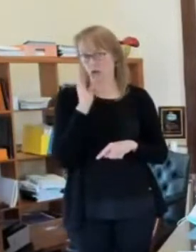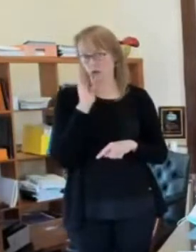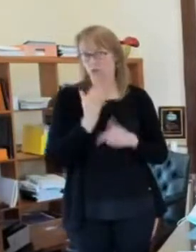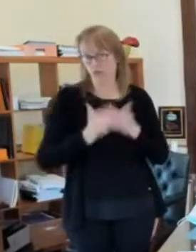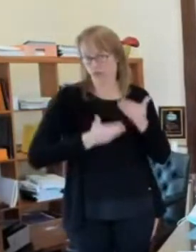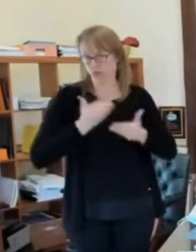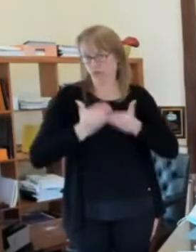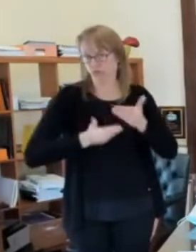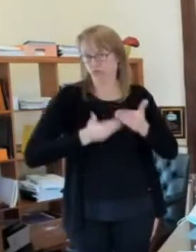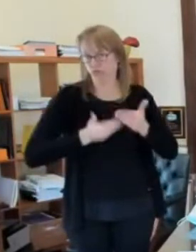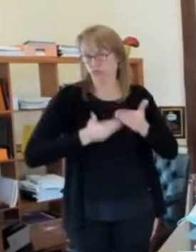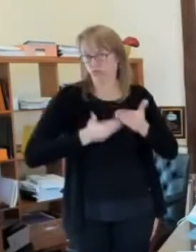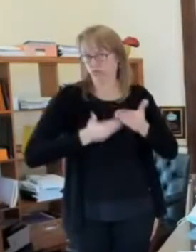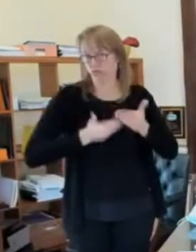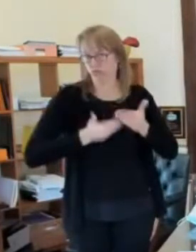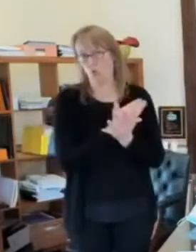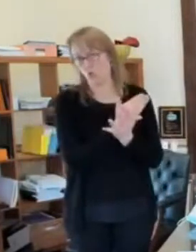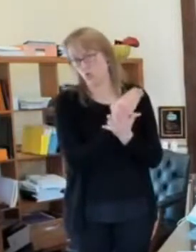public-facing healthcare workers.